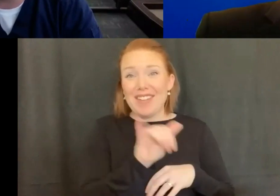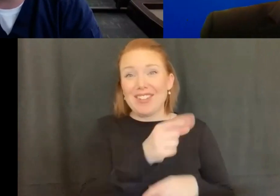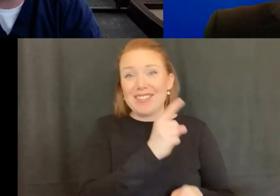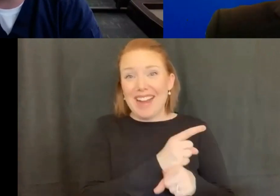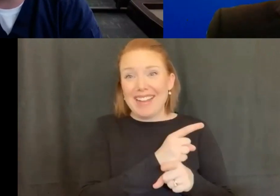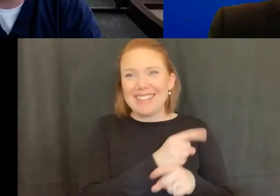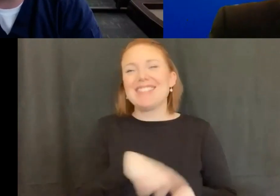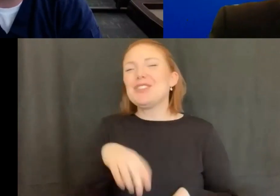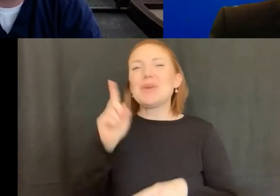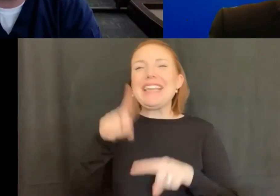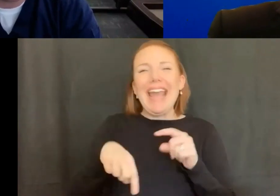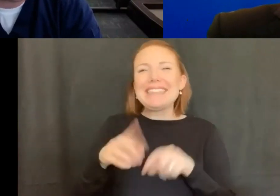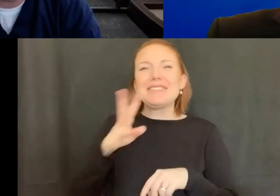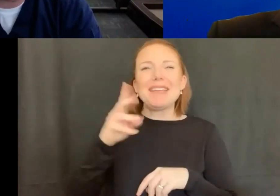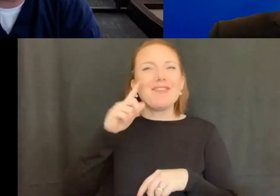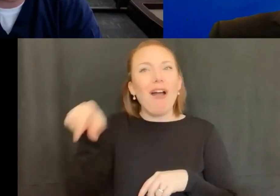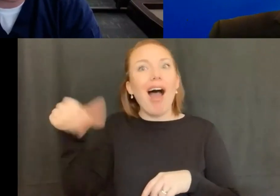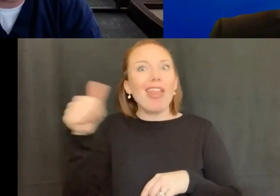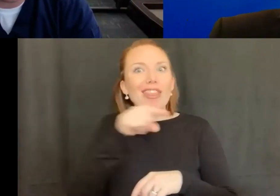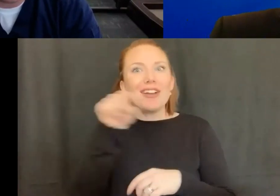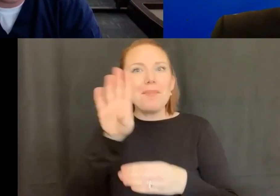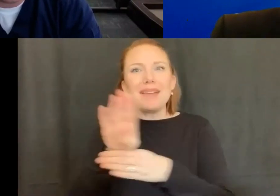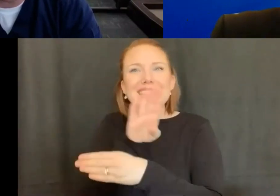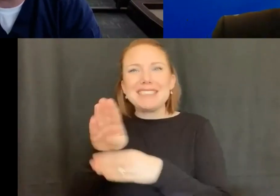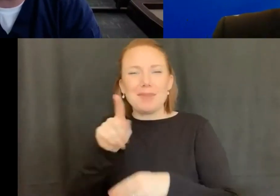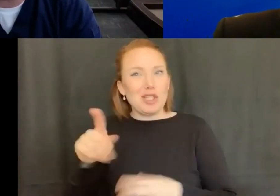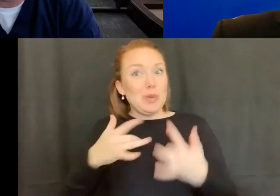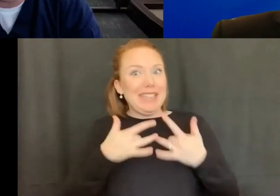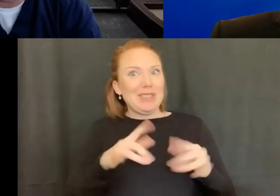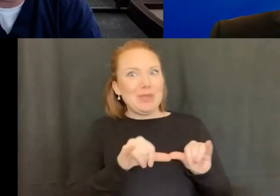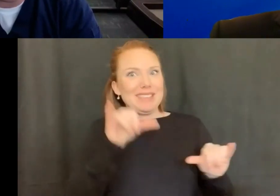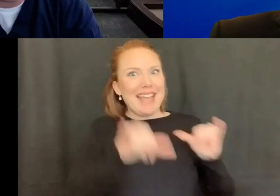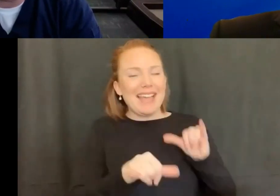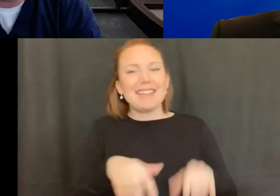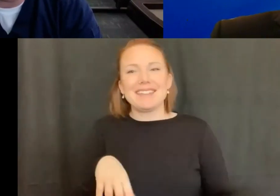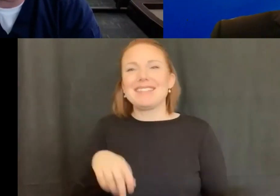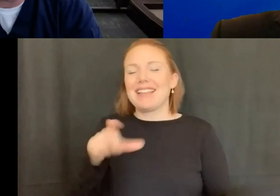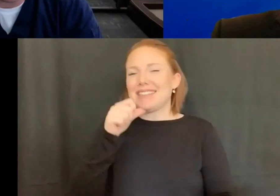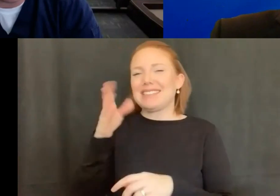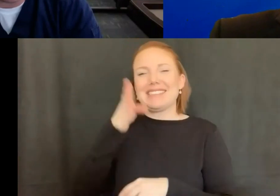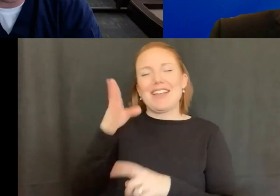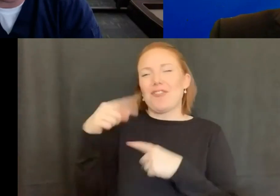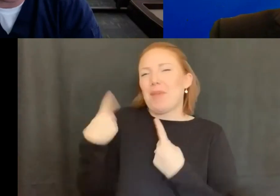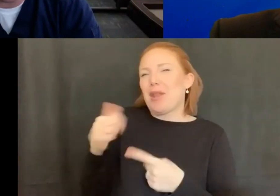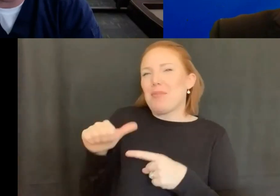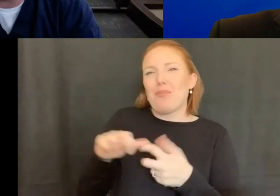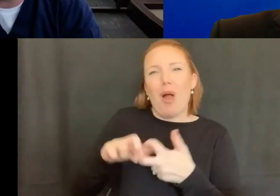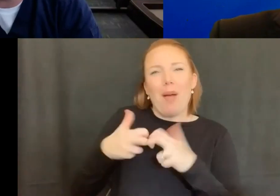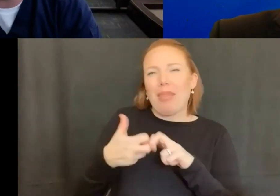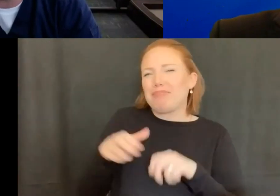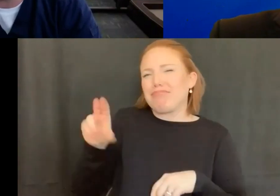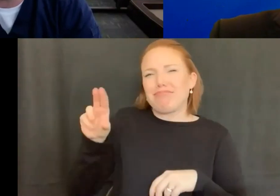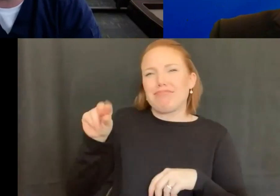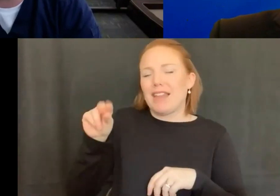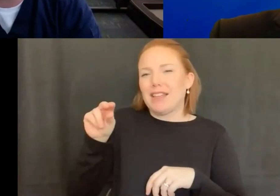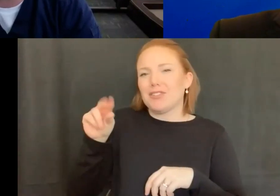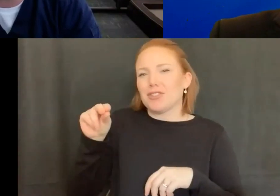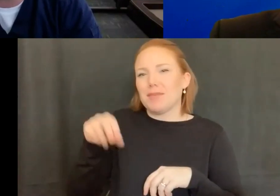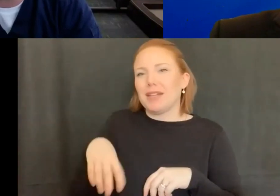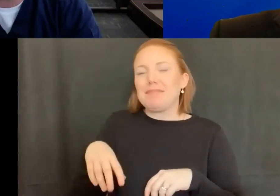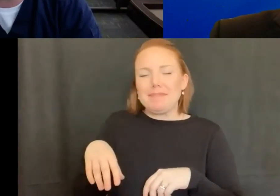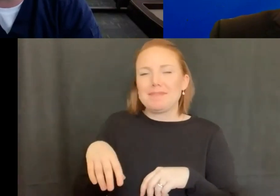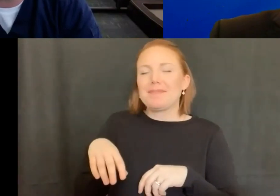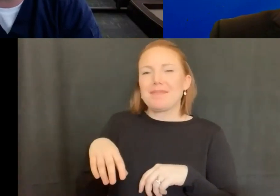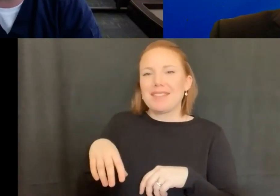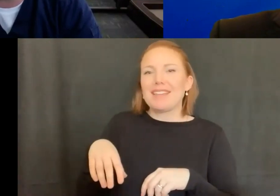for all the others, but you intend to be around Yeah, it's for a while. that's never been a problem for us, or really any, that's not